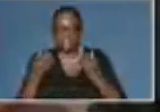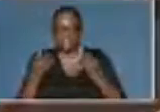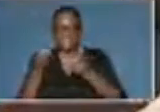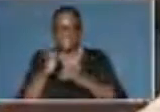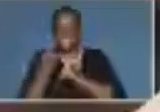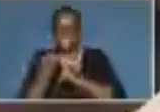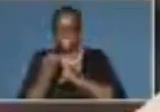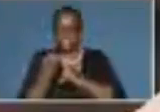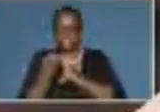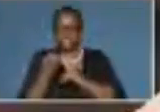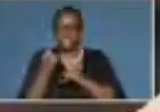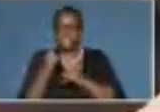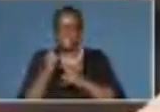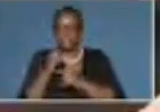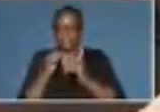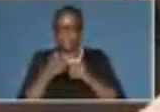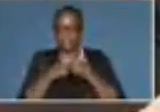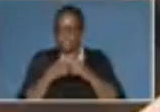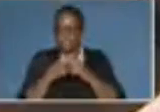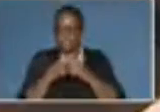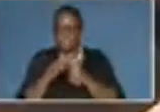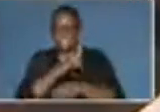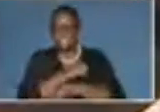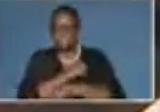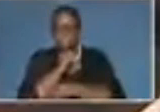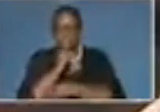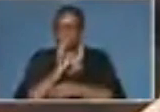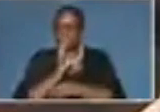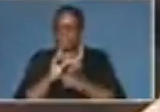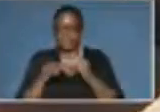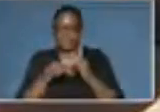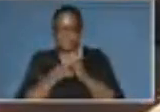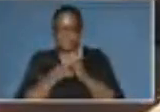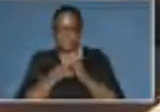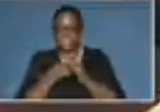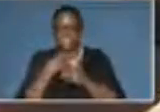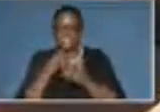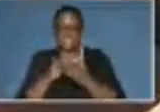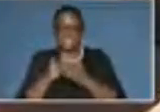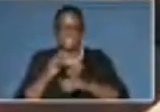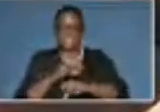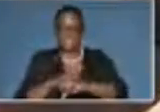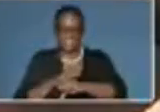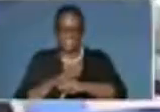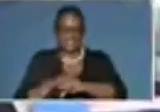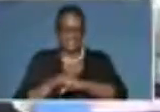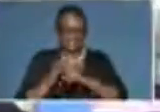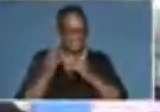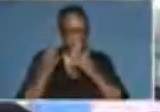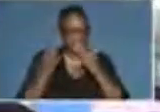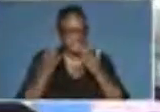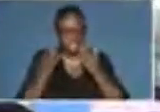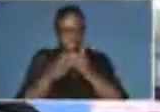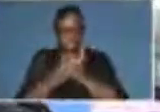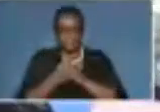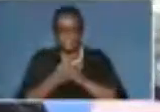matters. While Mr. Smith did not respond directly to that matter, he admits that the timing of all this seems curious. The data